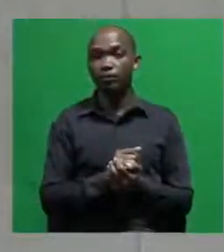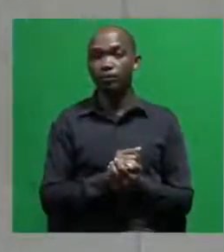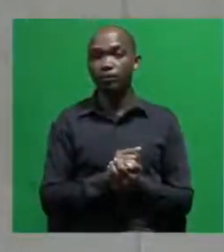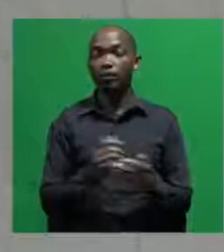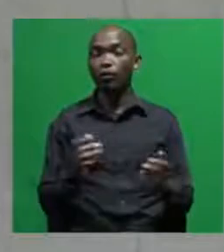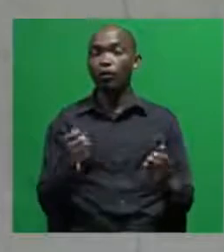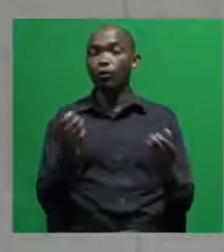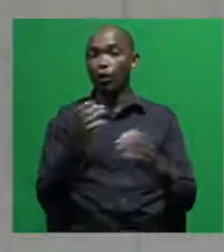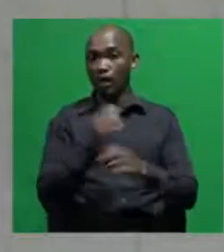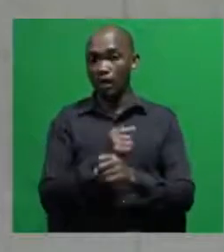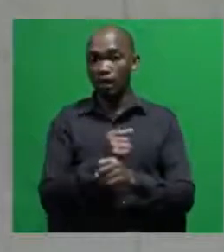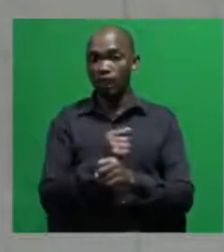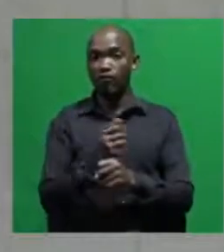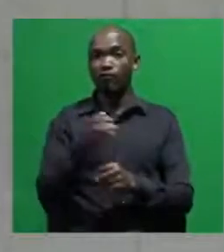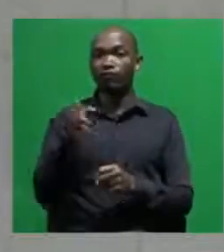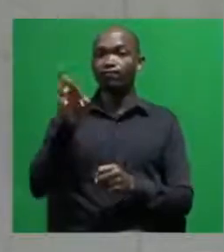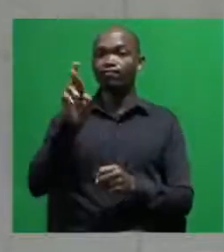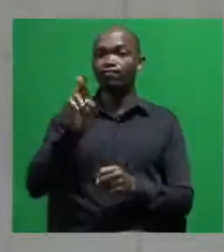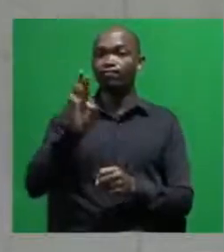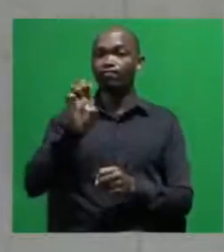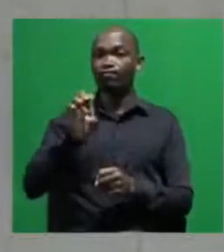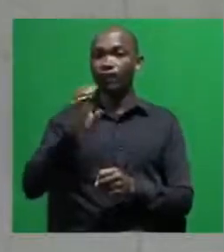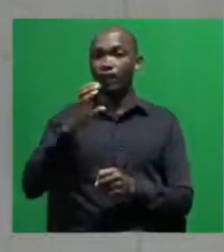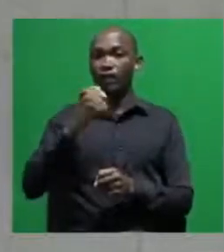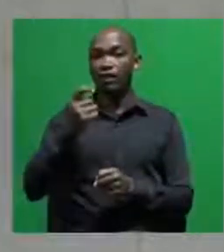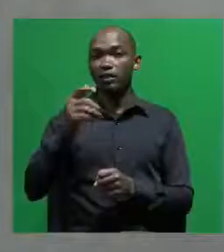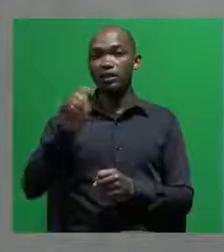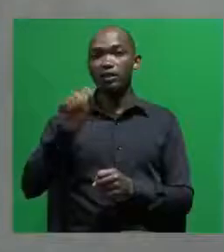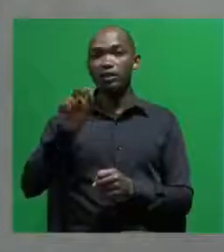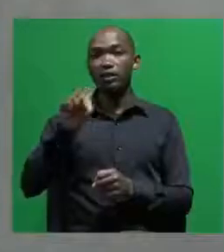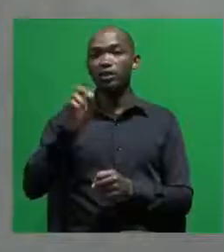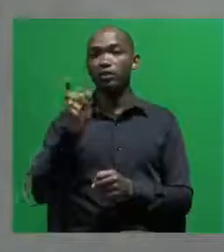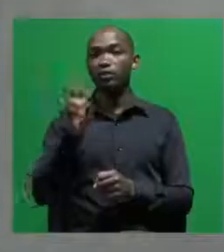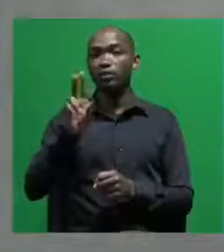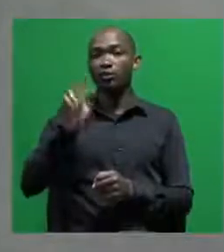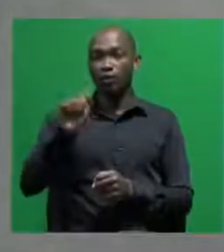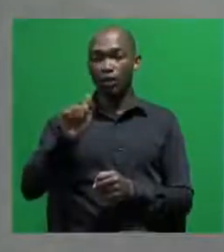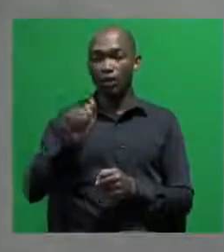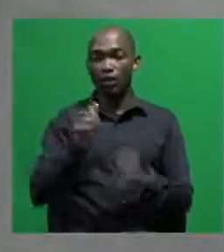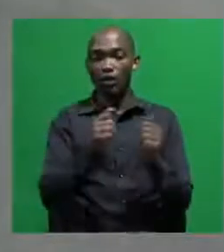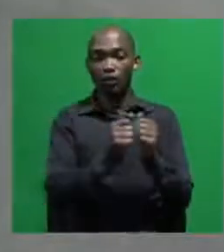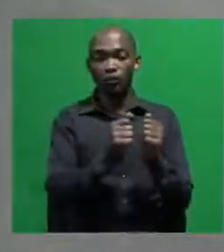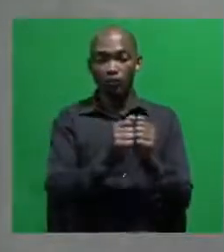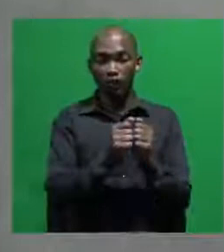the rectangular object, which is a box.